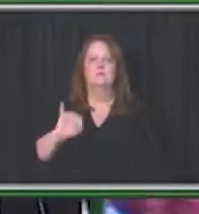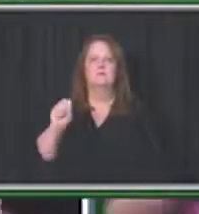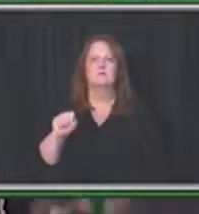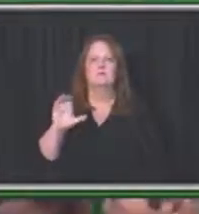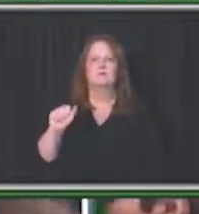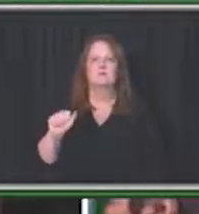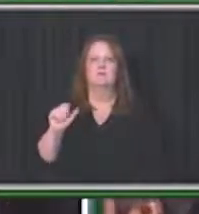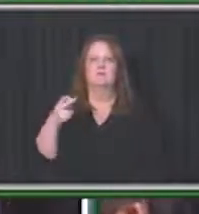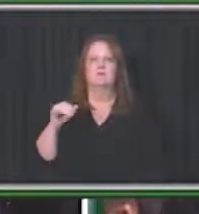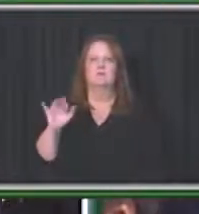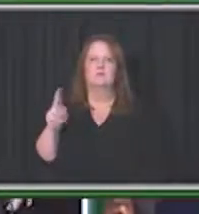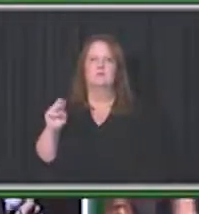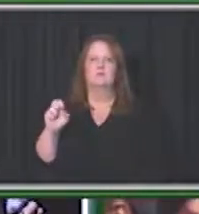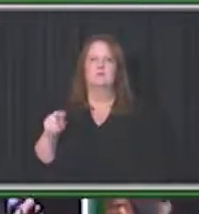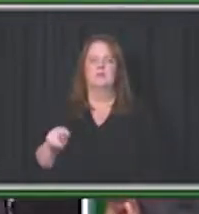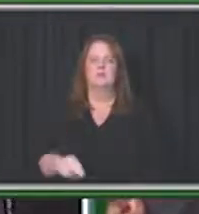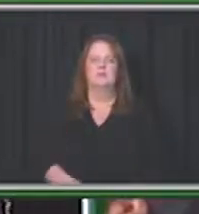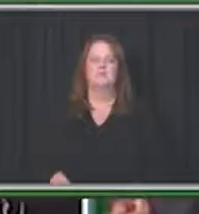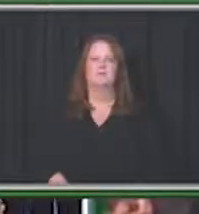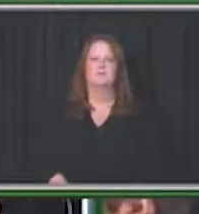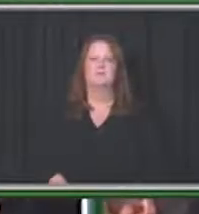Jessica Hickman.